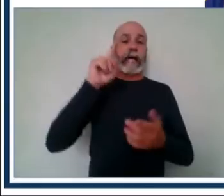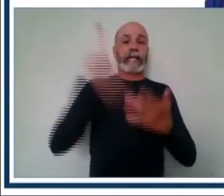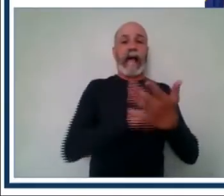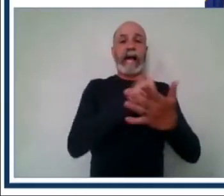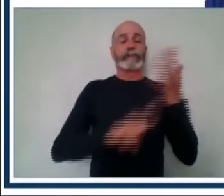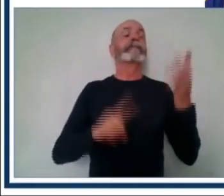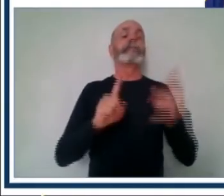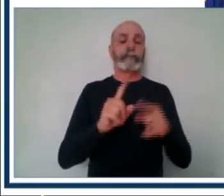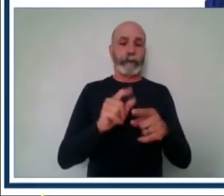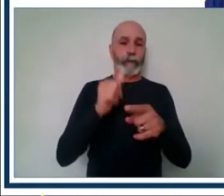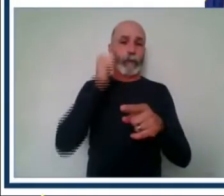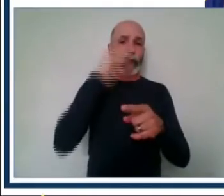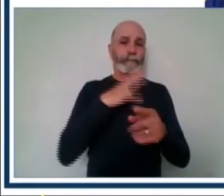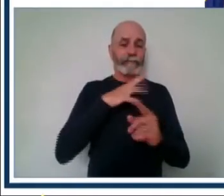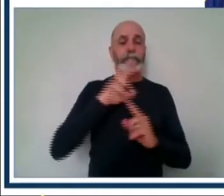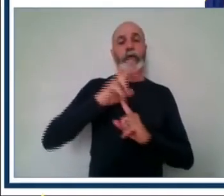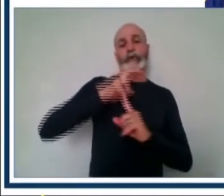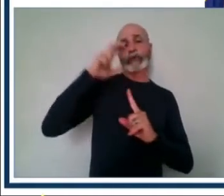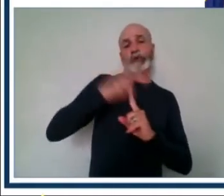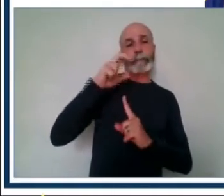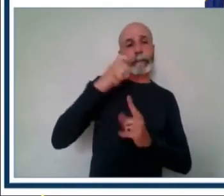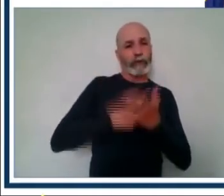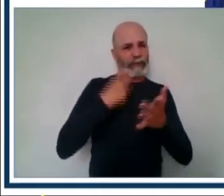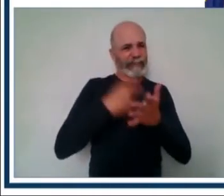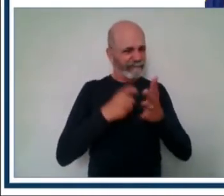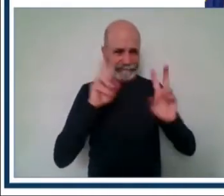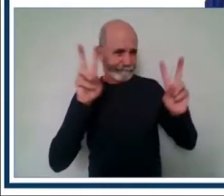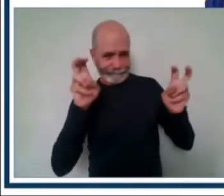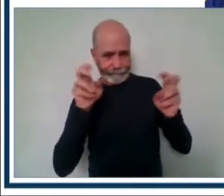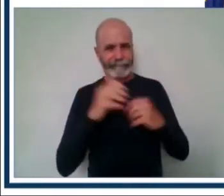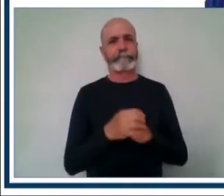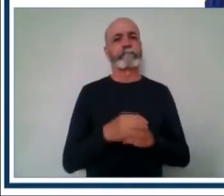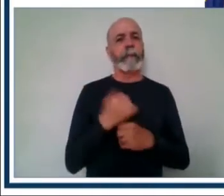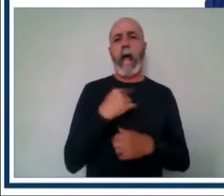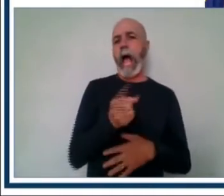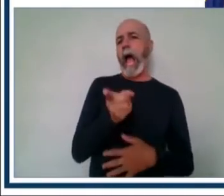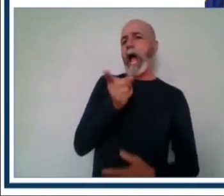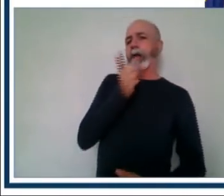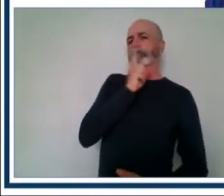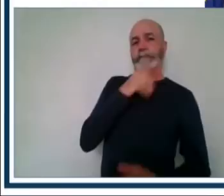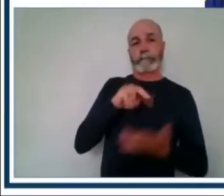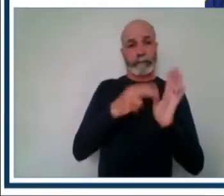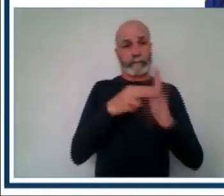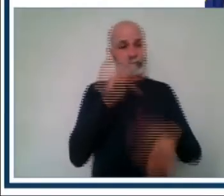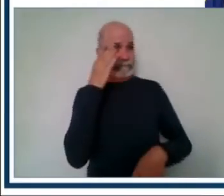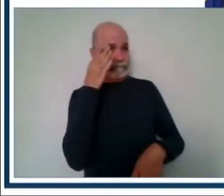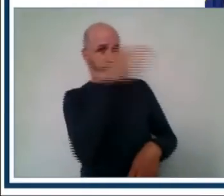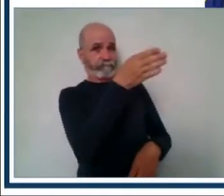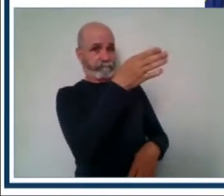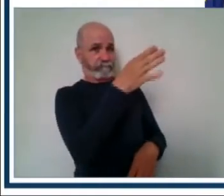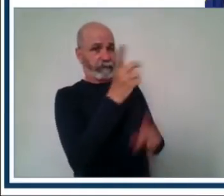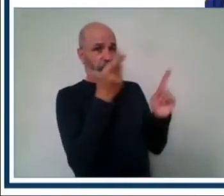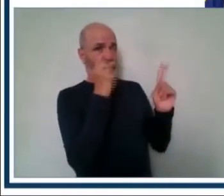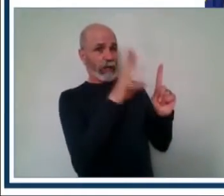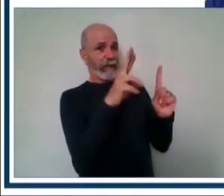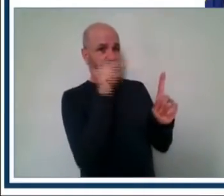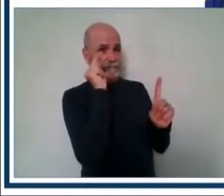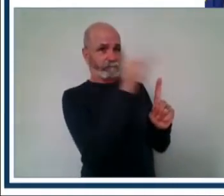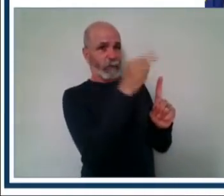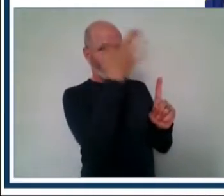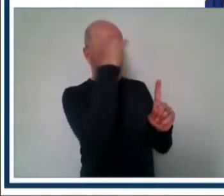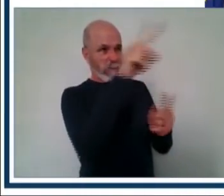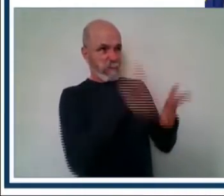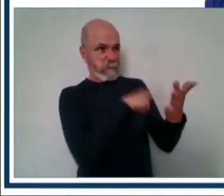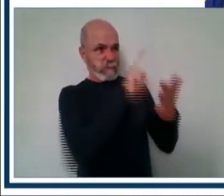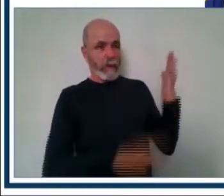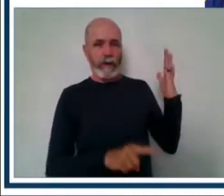of Dr. Strang and had some criticism about the fact that you canceled instead of postponed the competition, and also that you compared